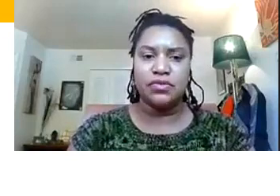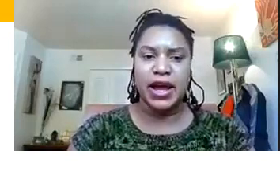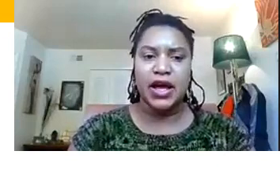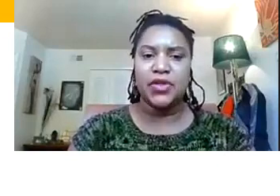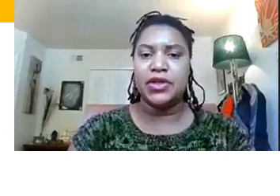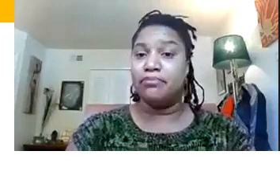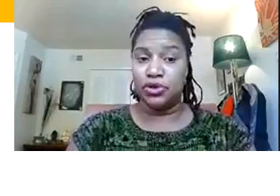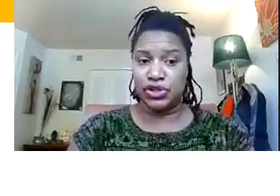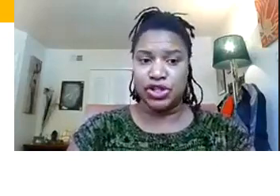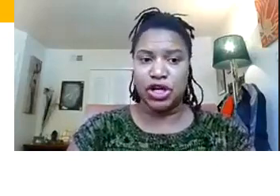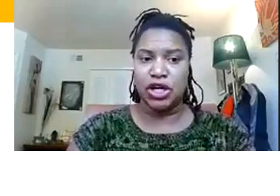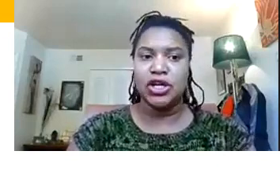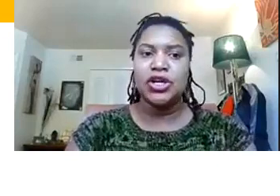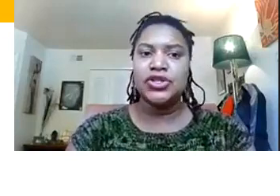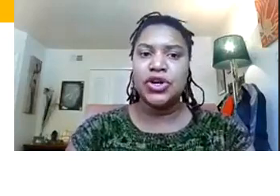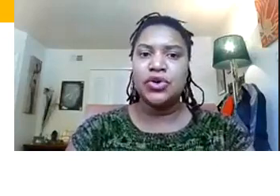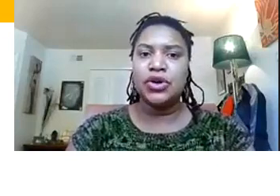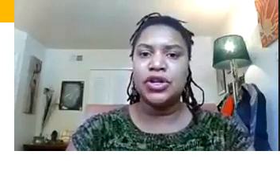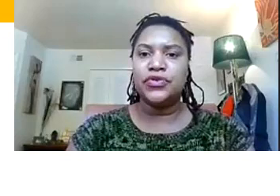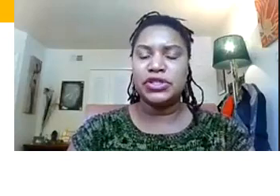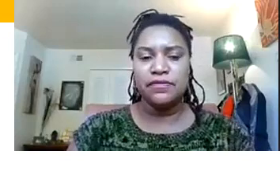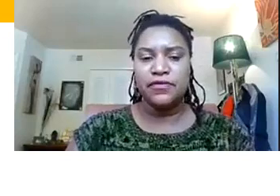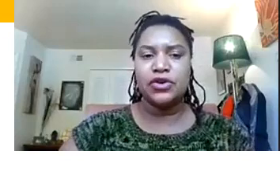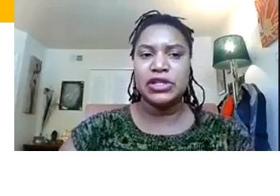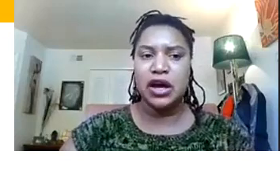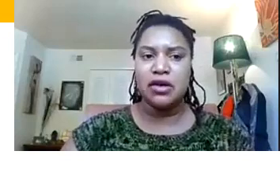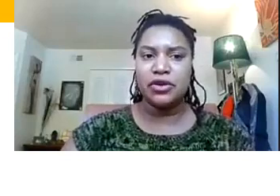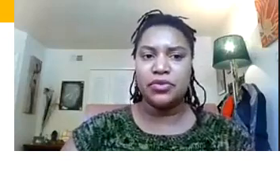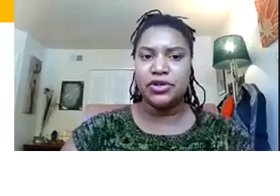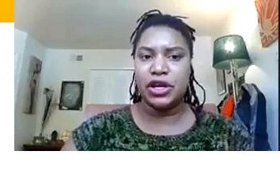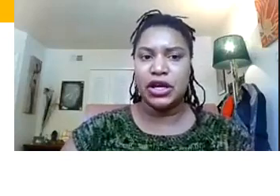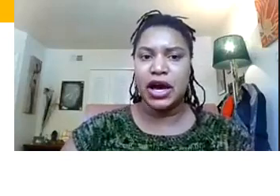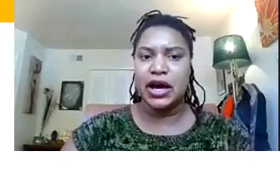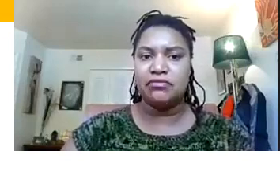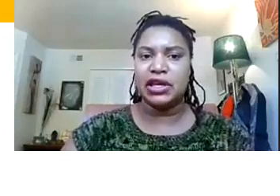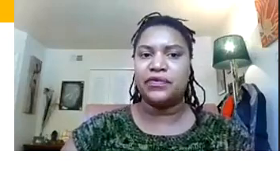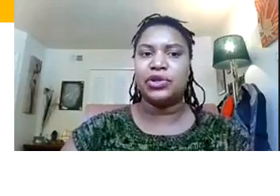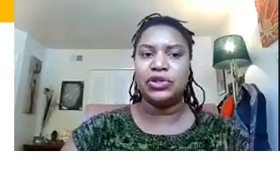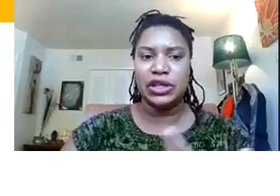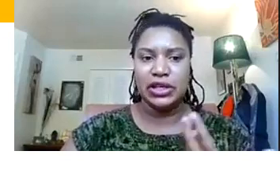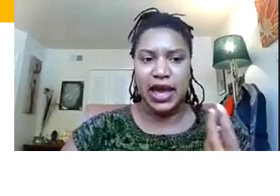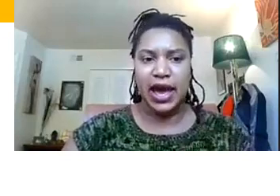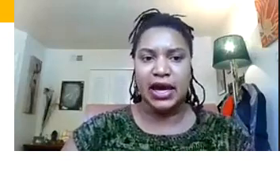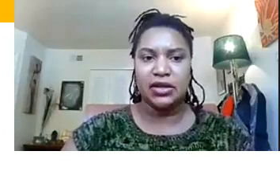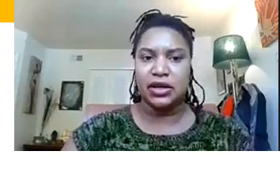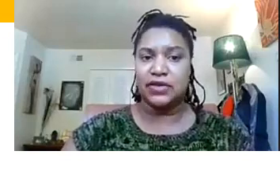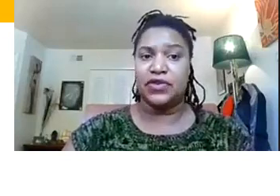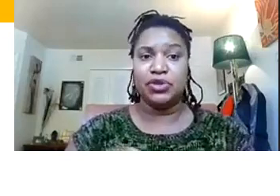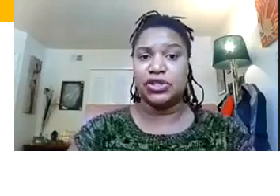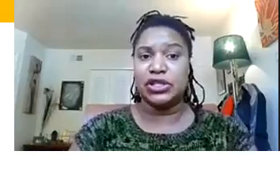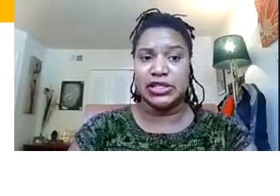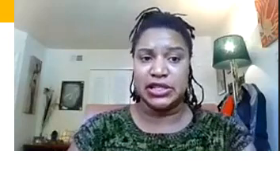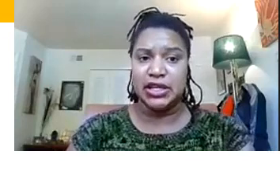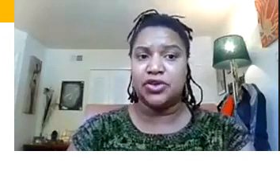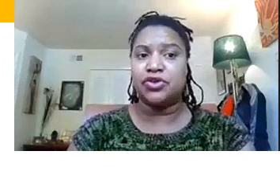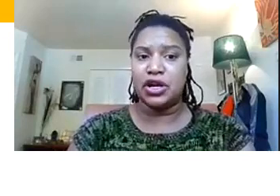confusion around the booster. So, you know, for some folks, they're wondering if we're looking at if a